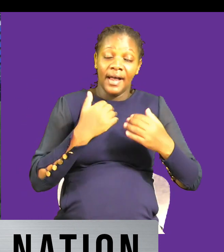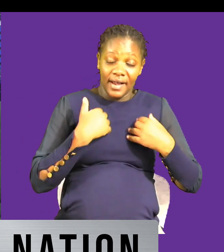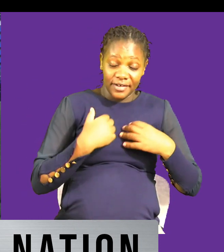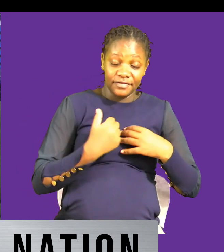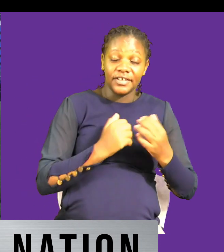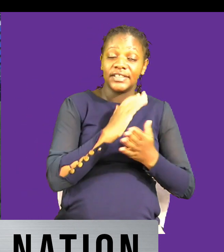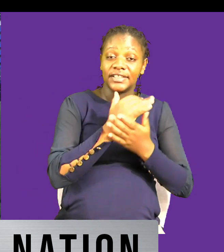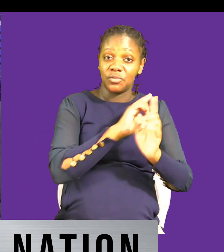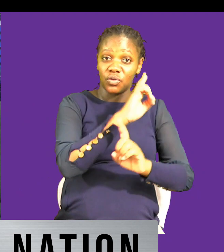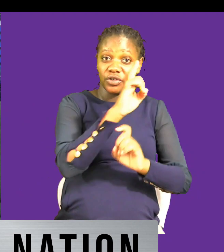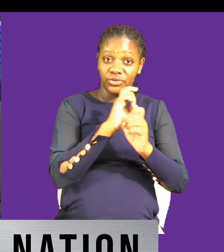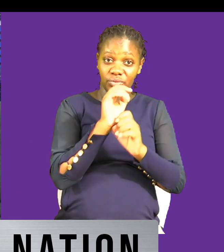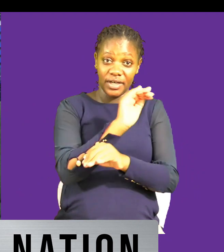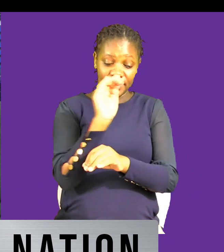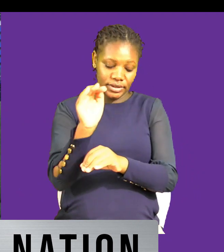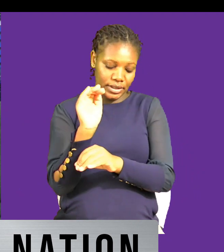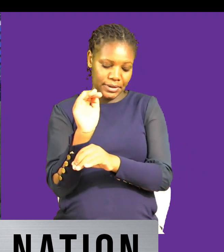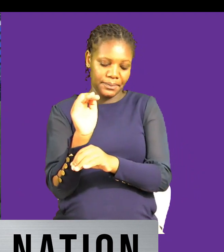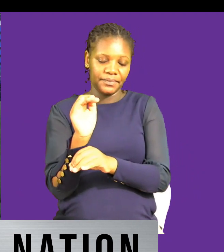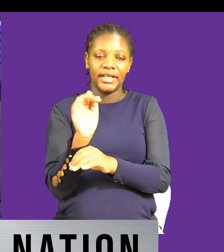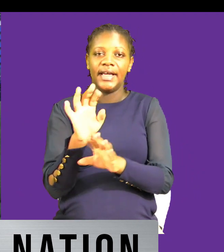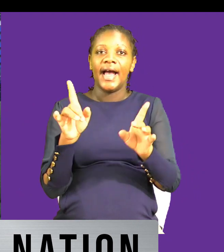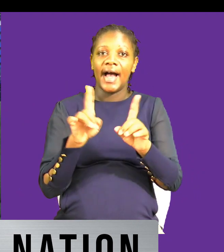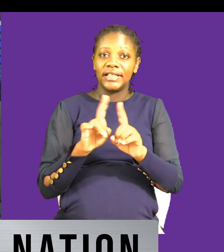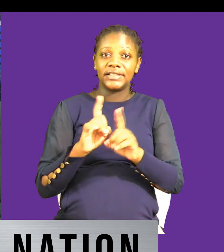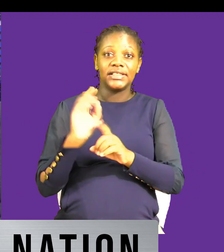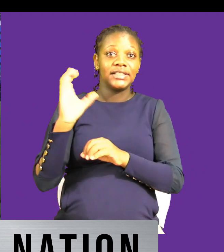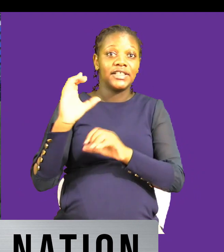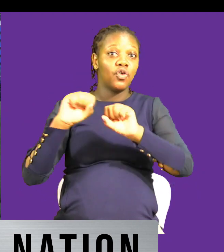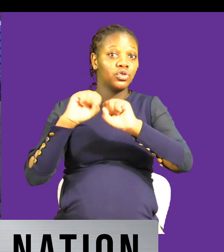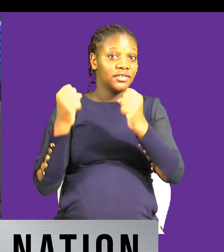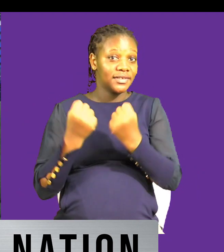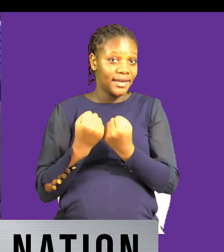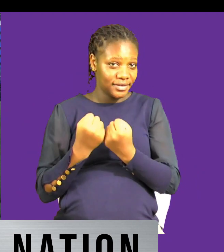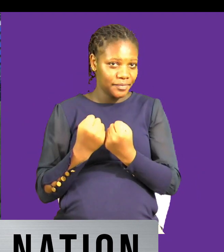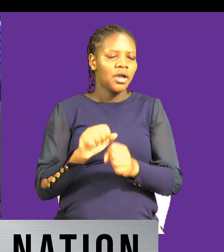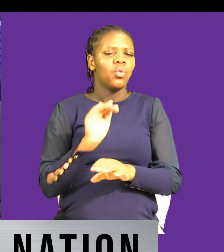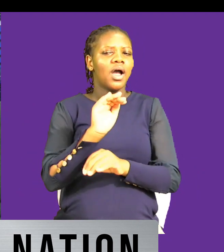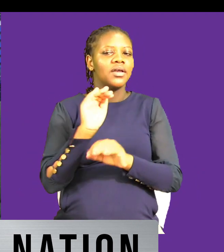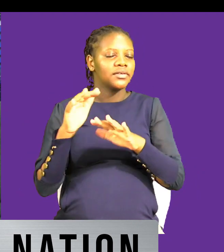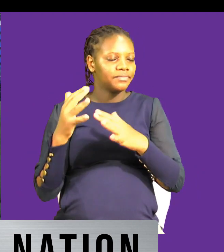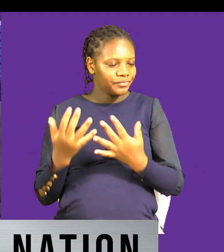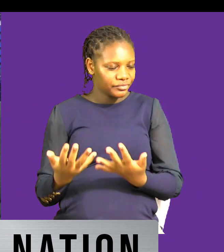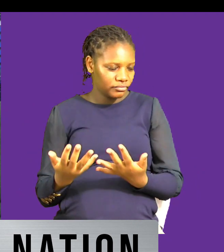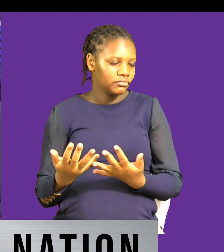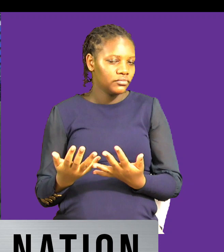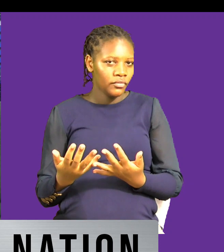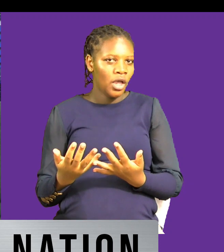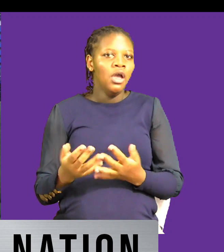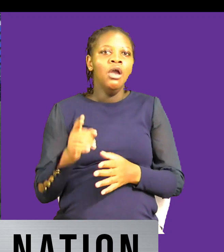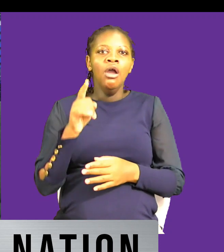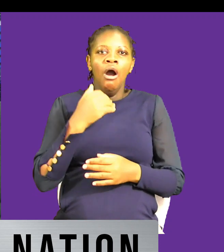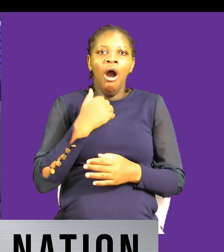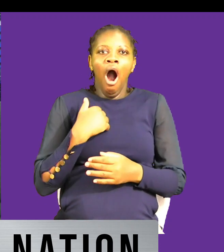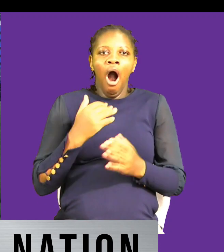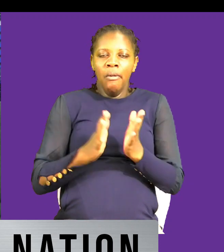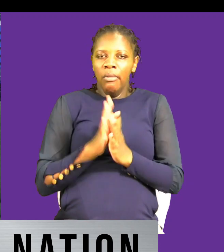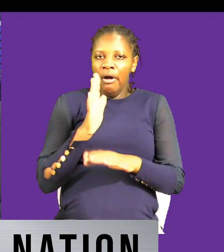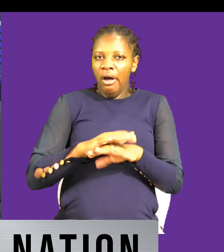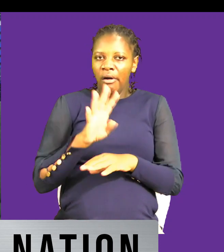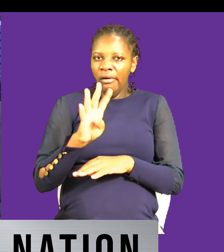as a civil society, right? We're asking the question this way. You had over 41 people who